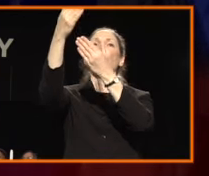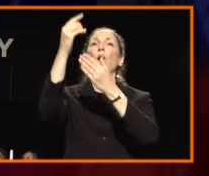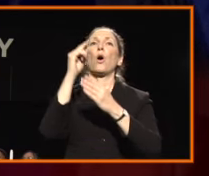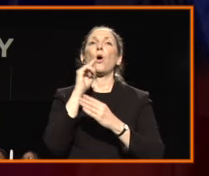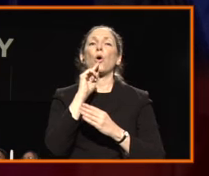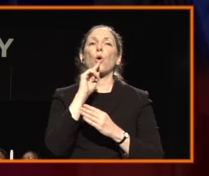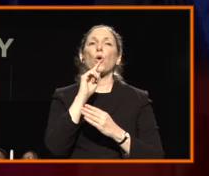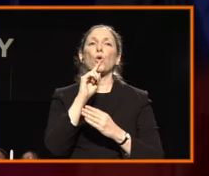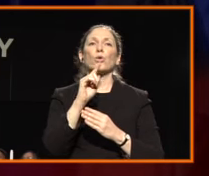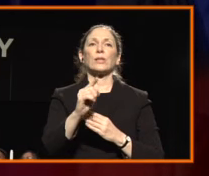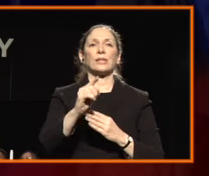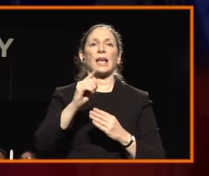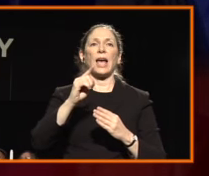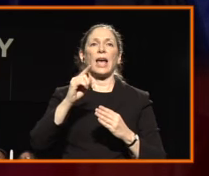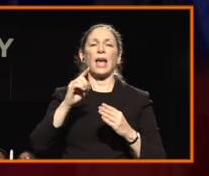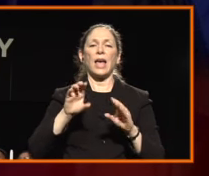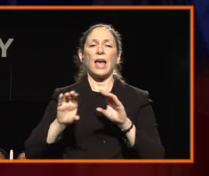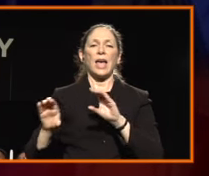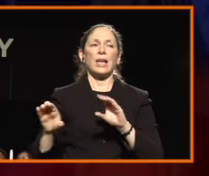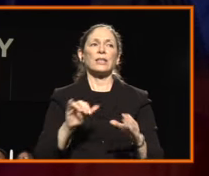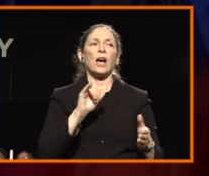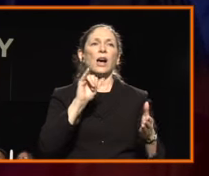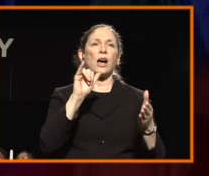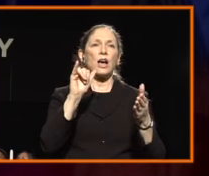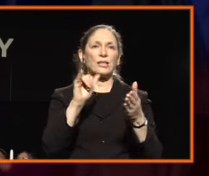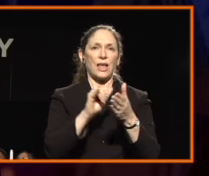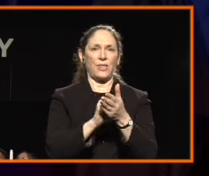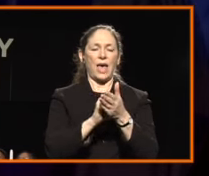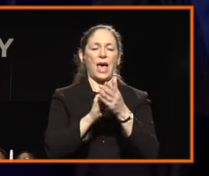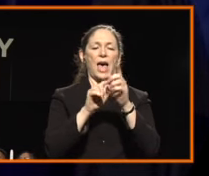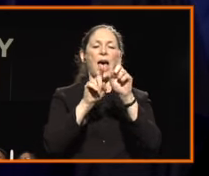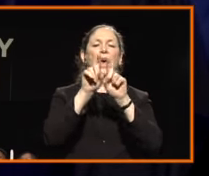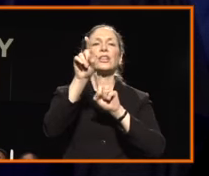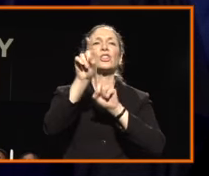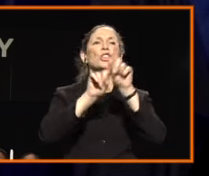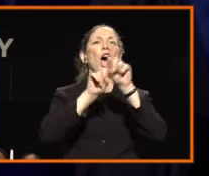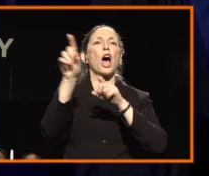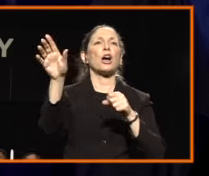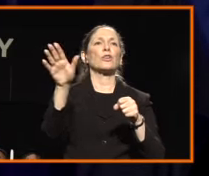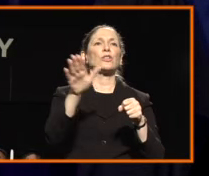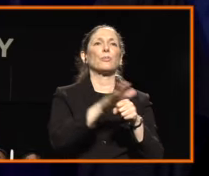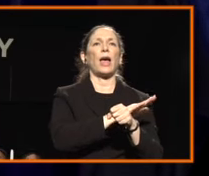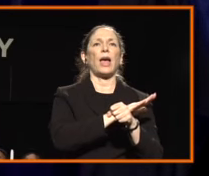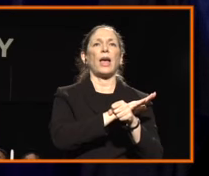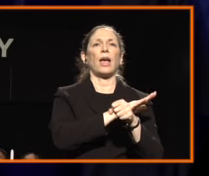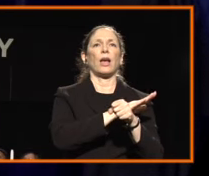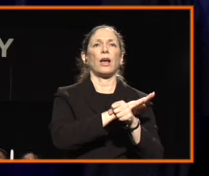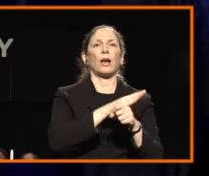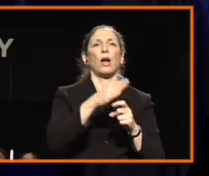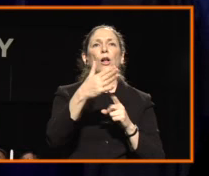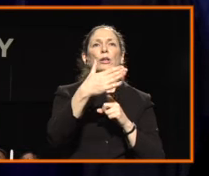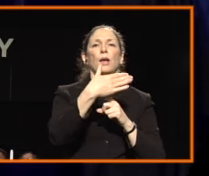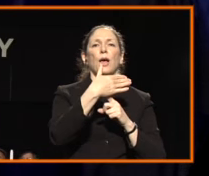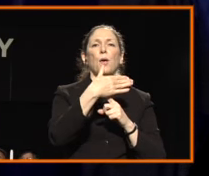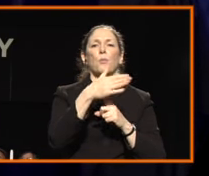there. Oh, say does that star spangled